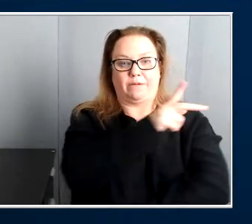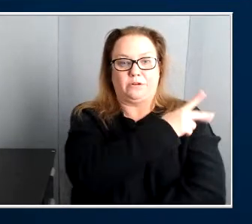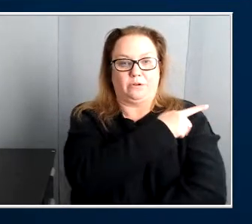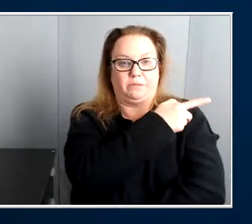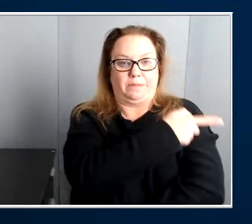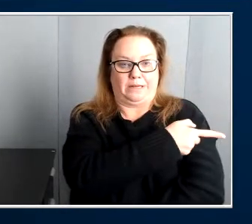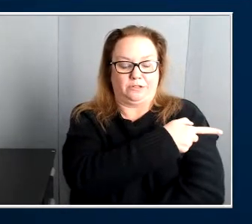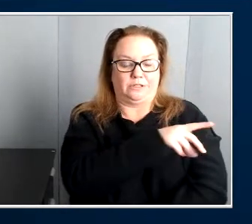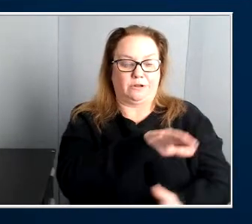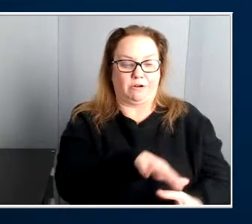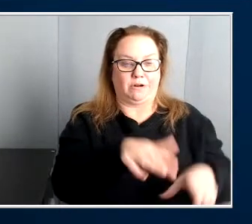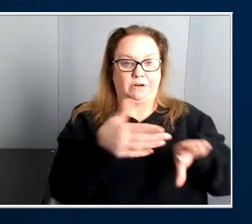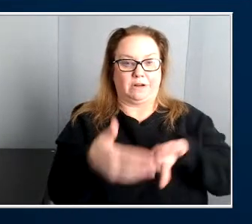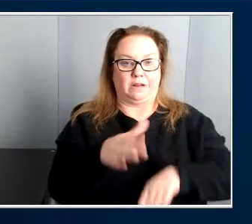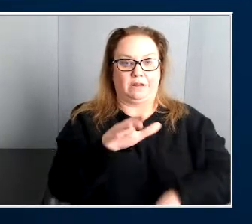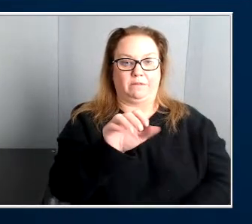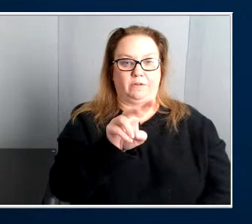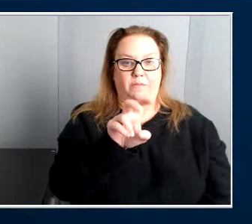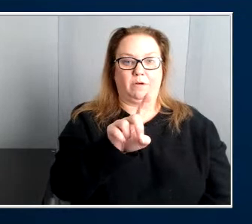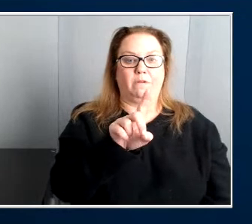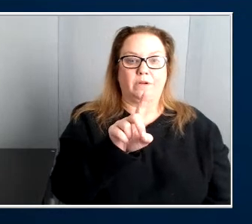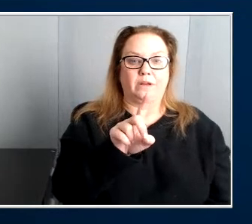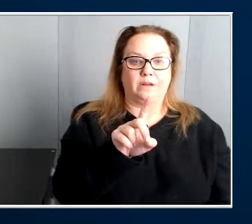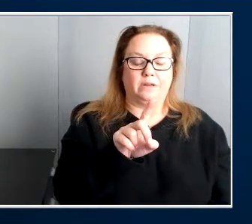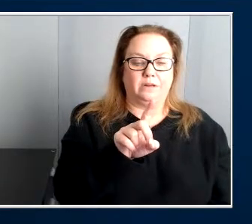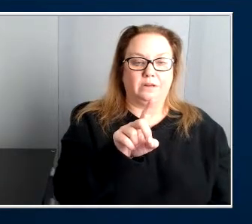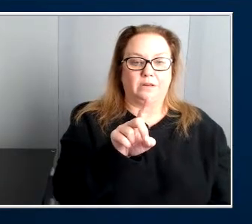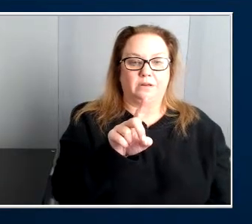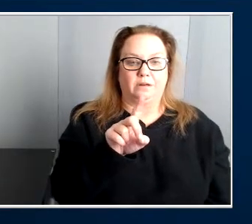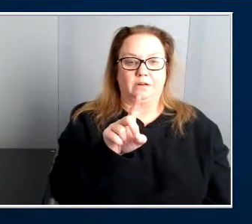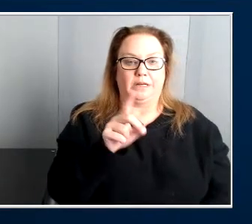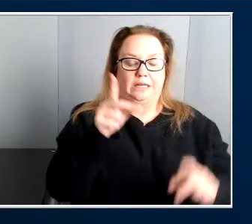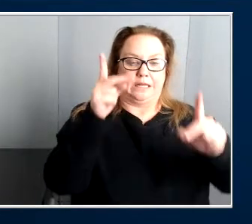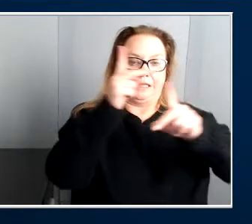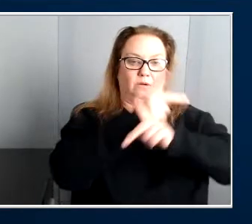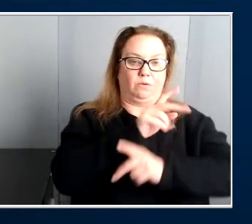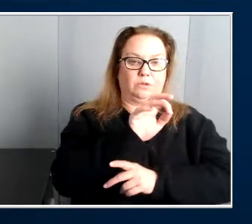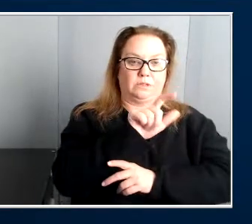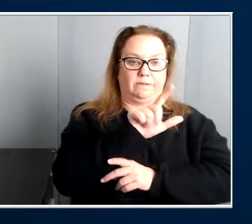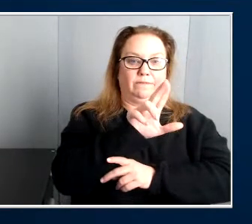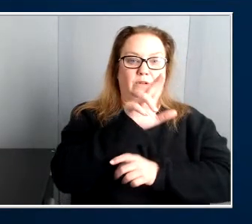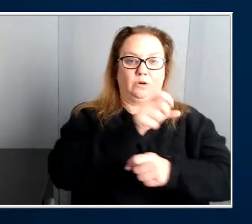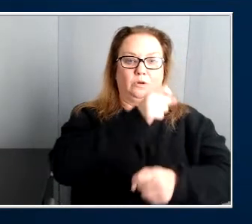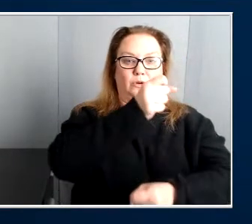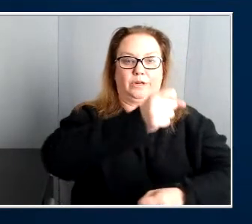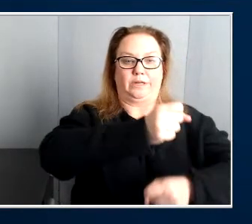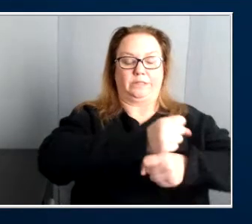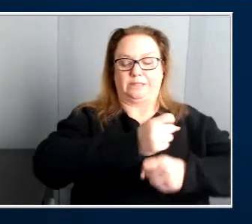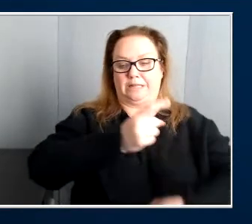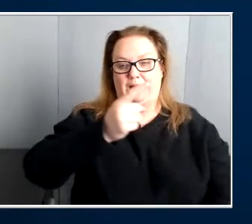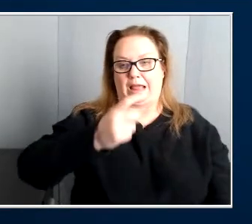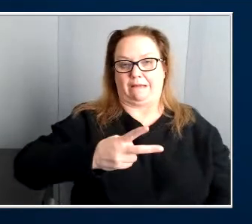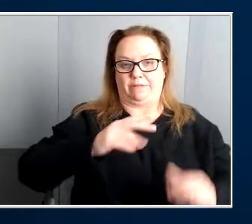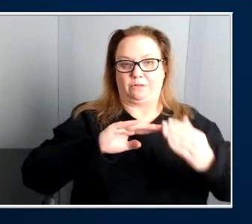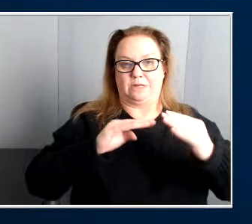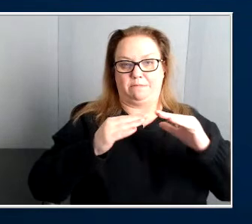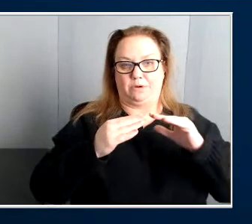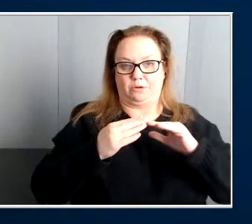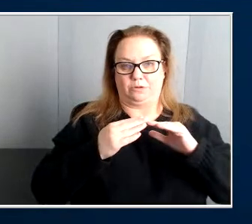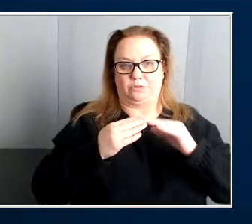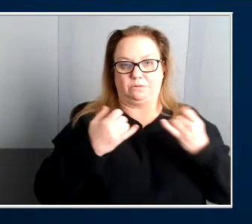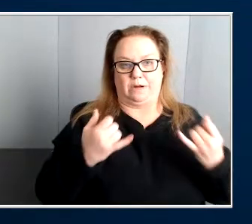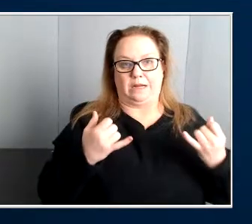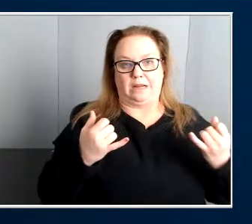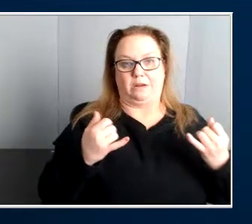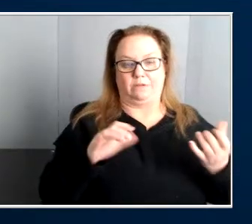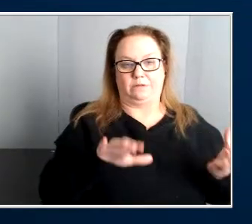COVID. And it's still, even in the worst flu years, isn't even half of the number of people right now dying